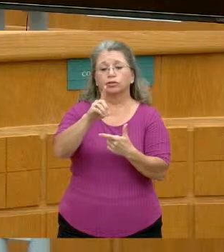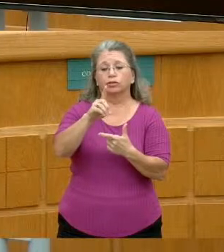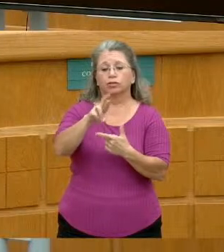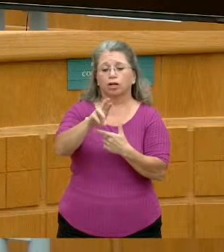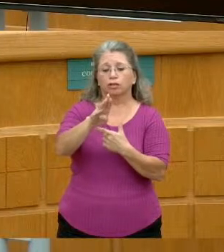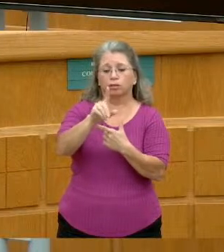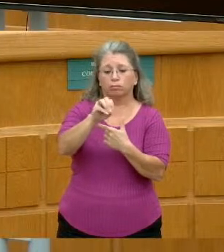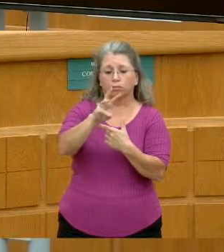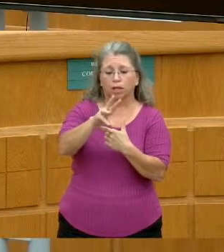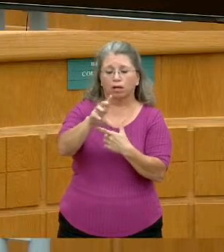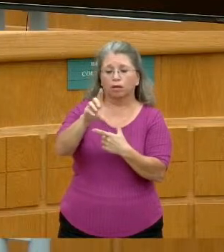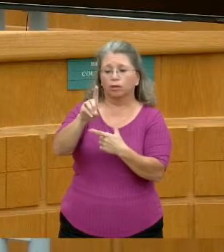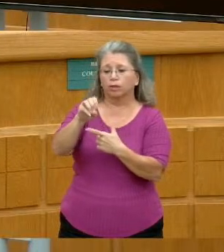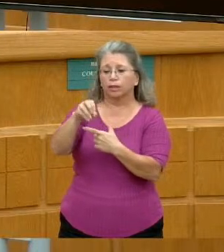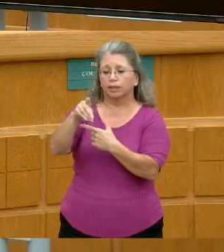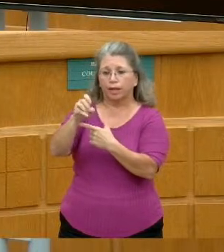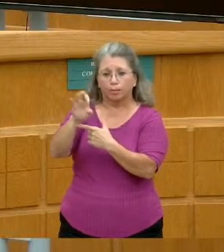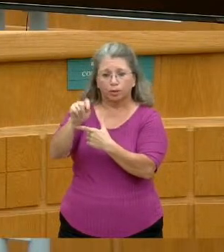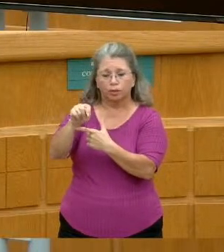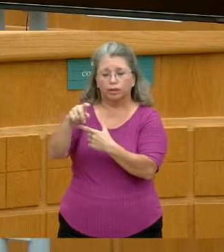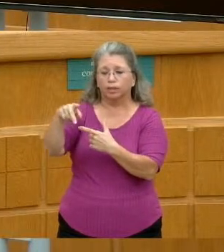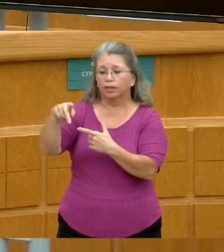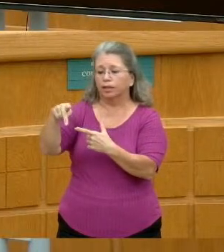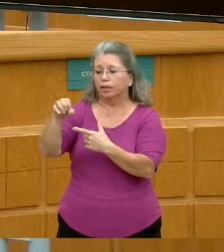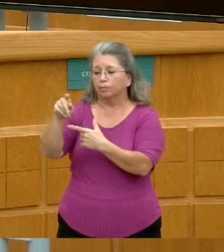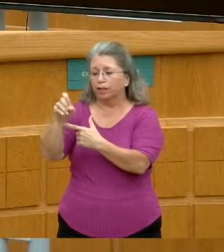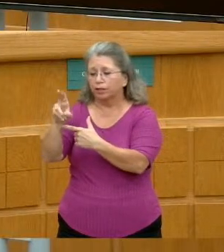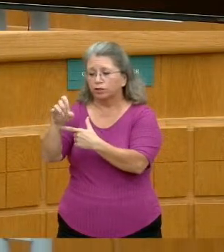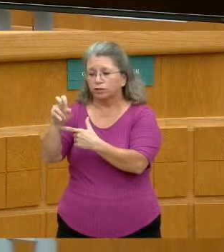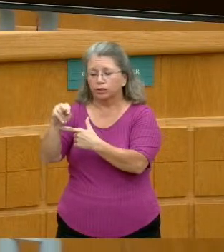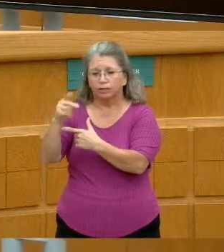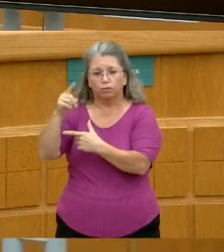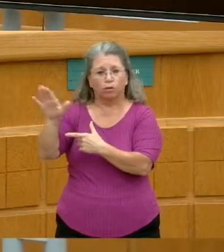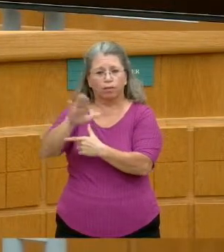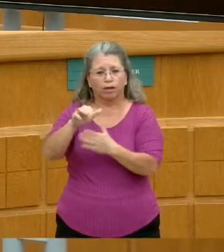Peterson for their leadership and their staffs at their hospitals. It's